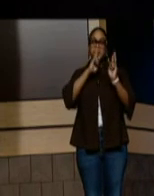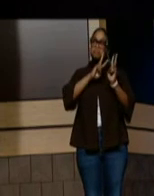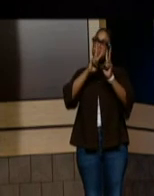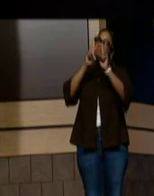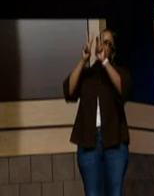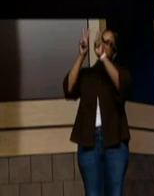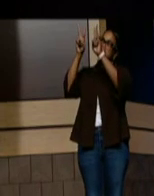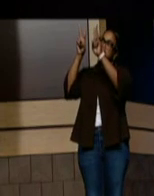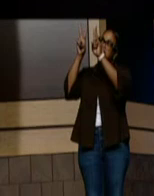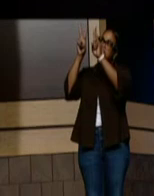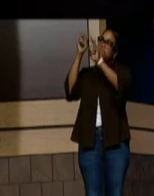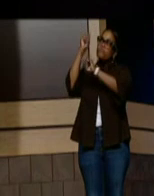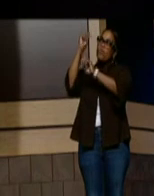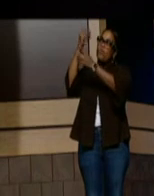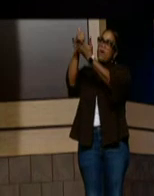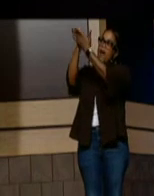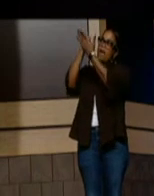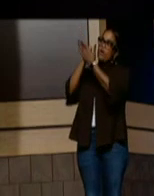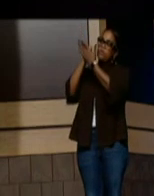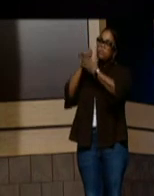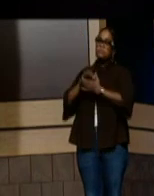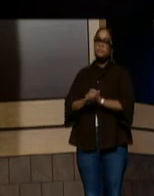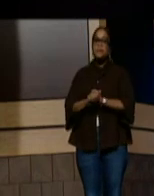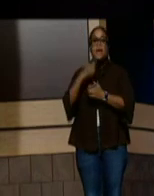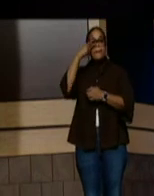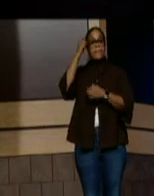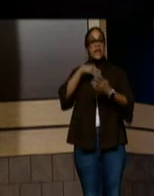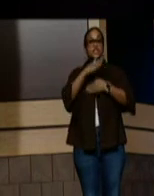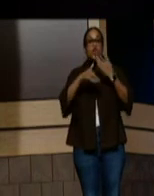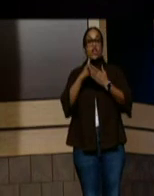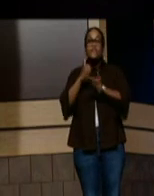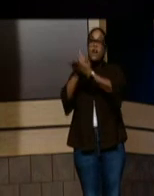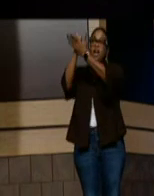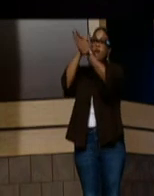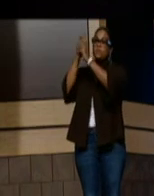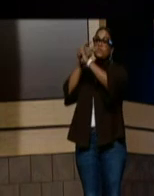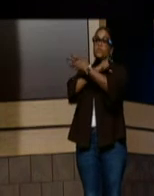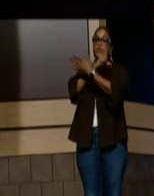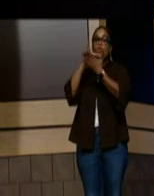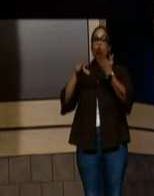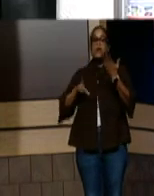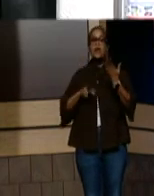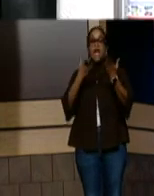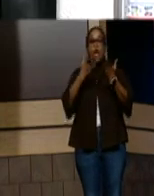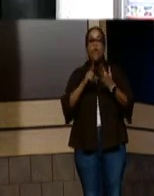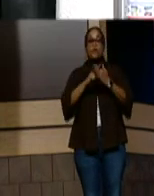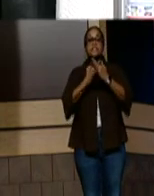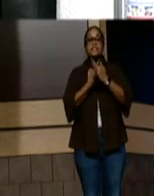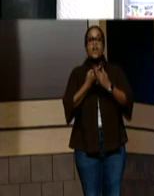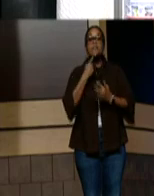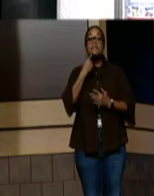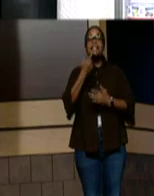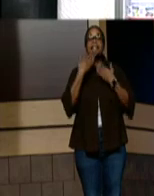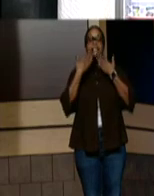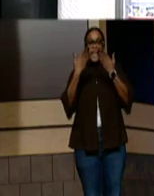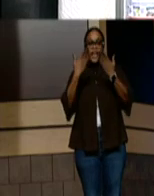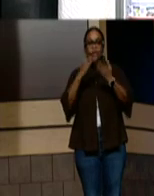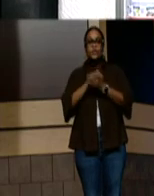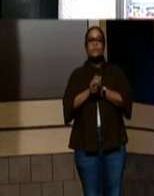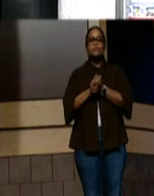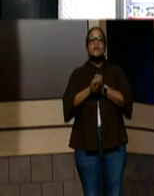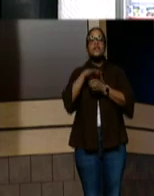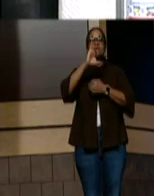hills from whence cometh our help, because all of our help comes from the Lord. I want to start by saying thank you to Mr.